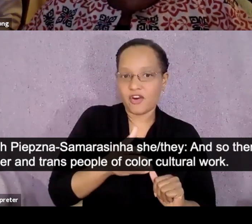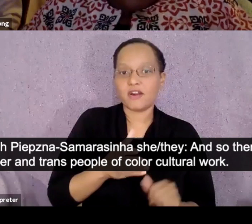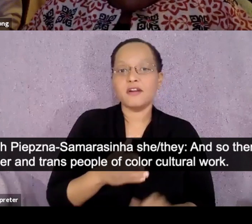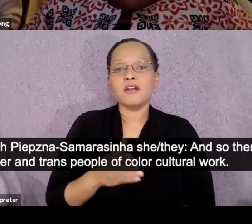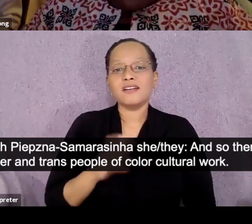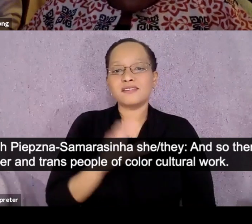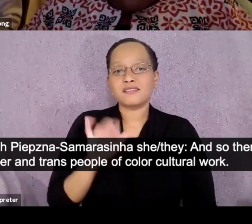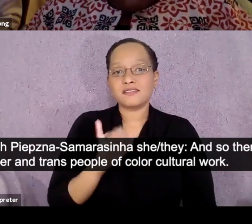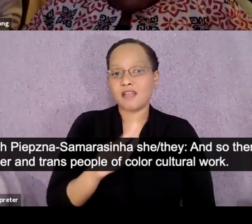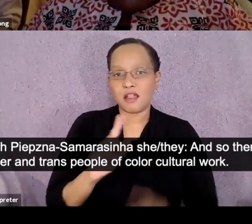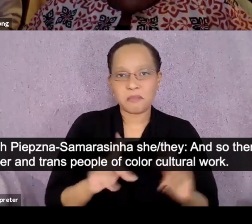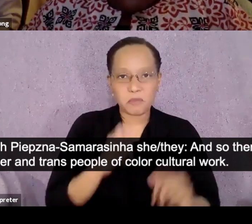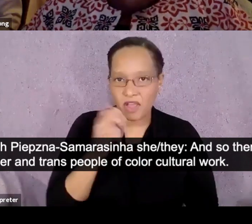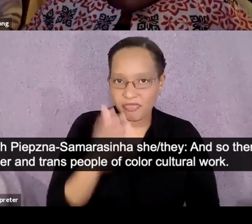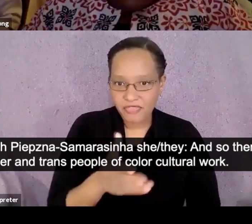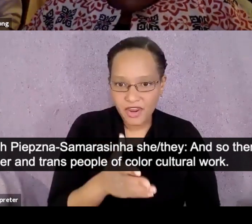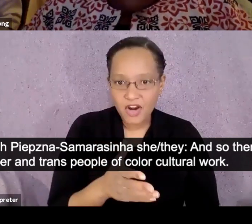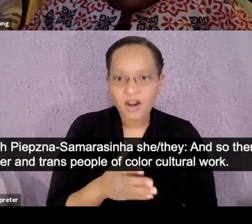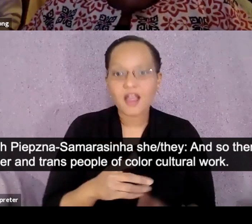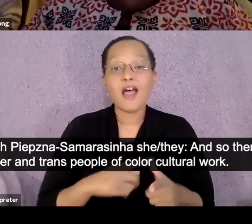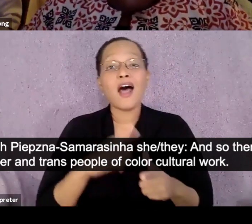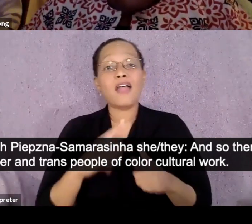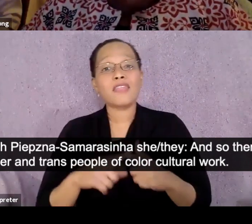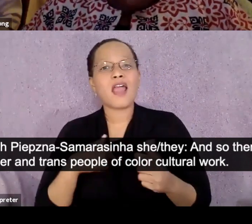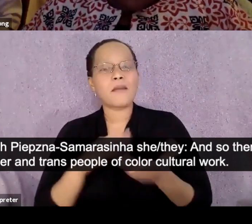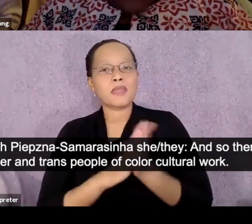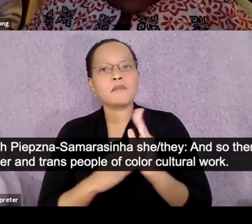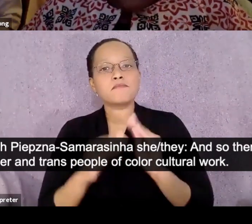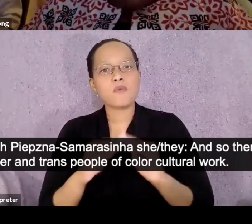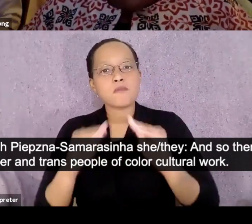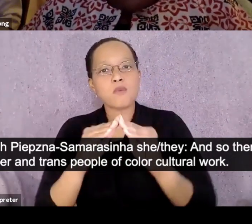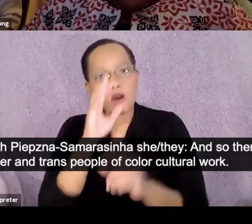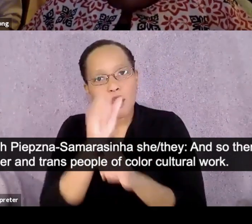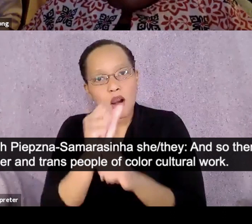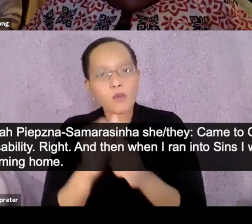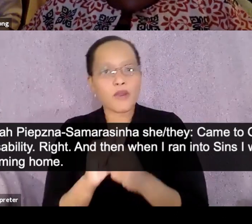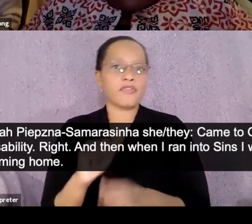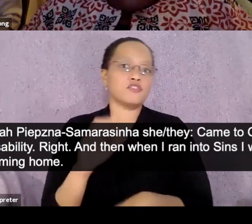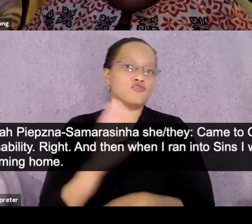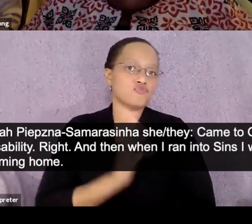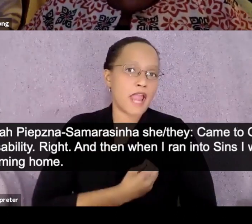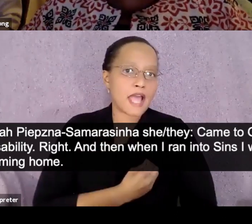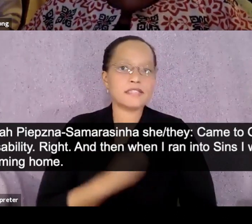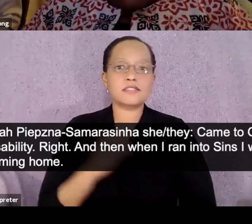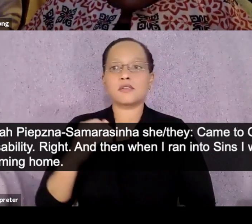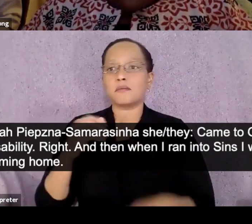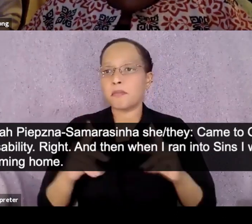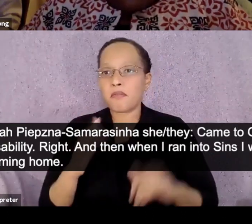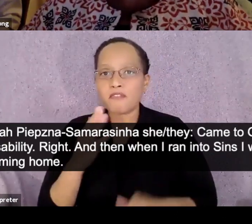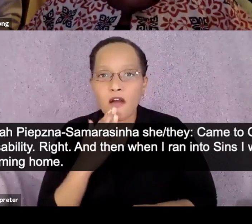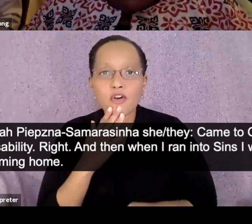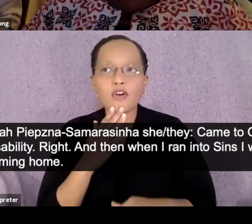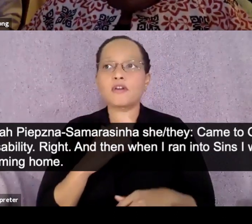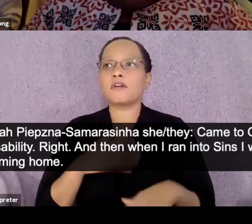I got less visibly neurodivergent. I got really into queer and trans people of color cultural work, came to Oakland, but in